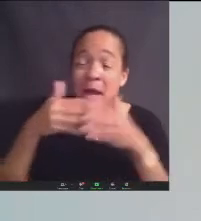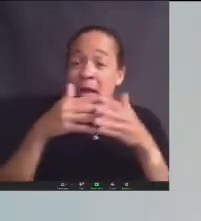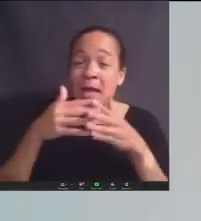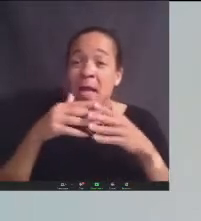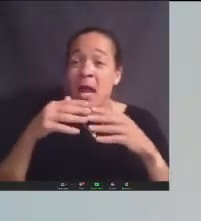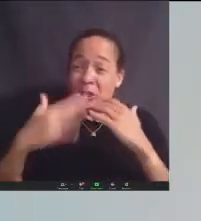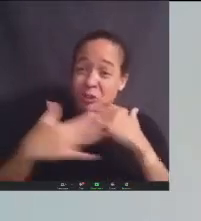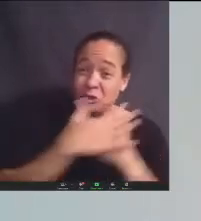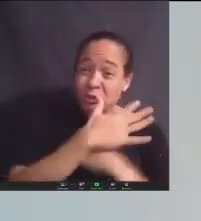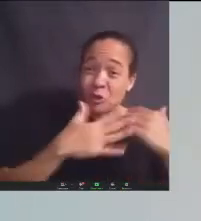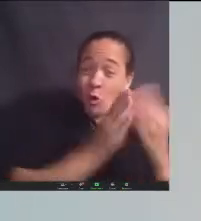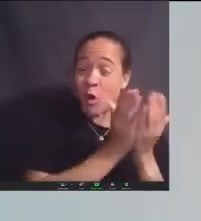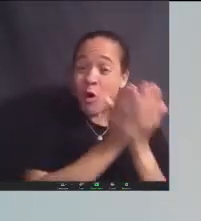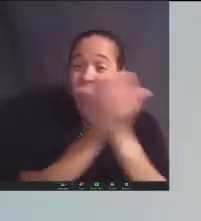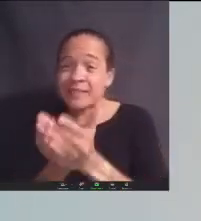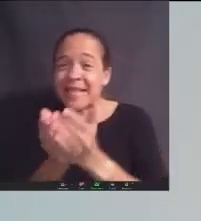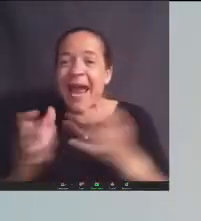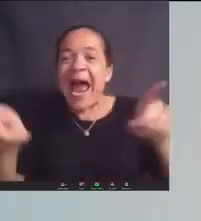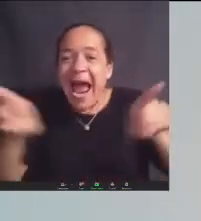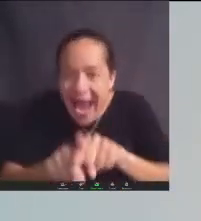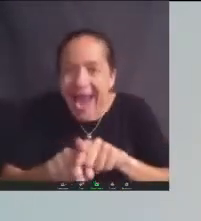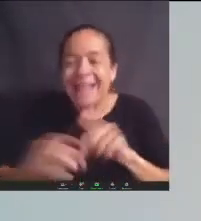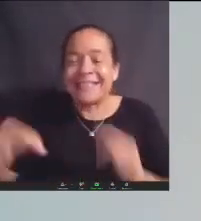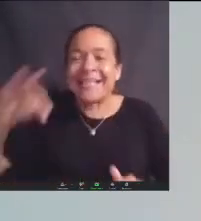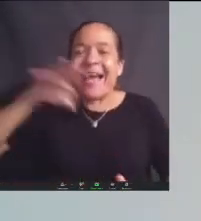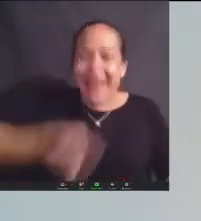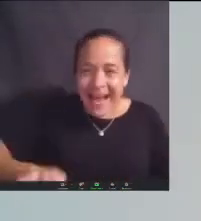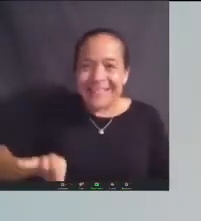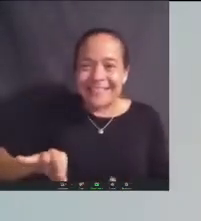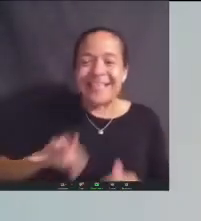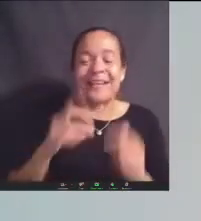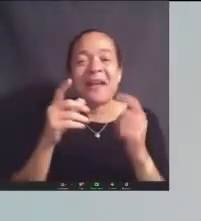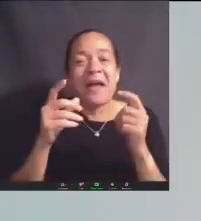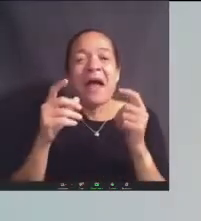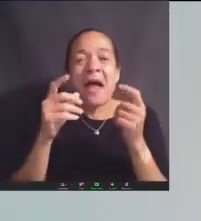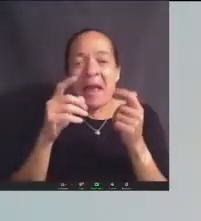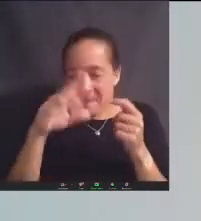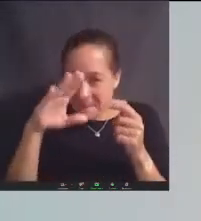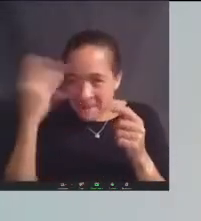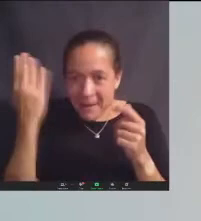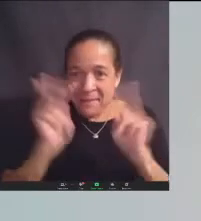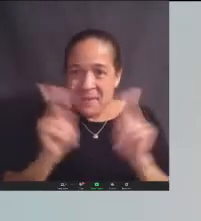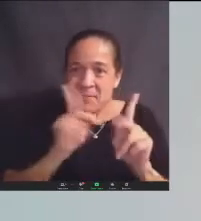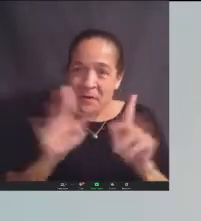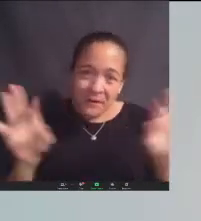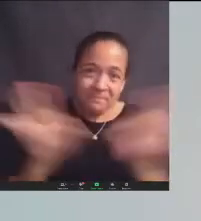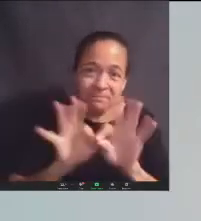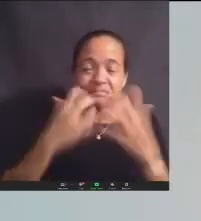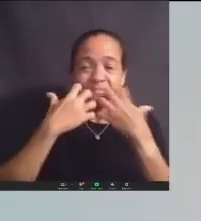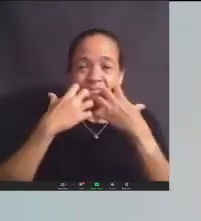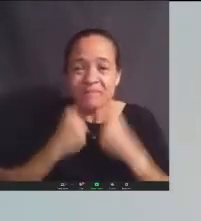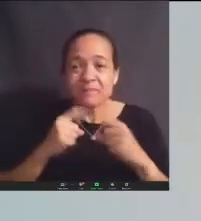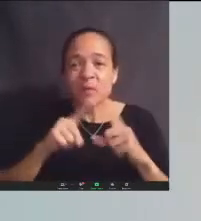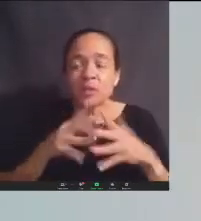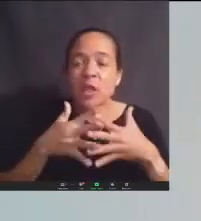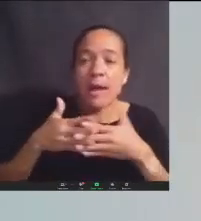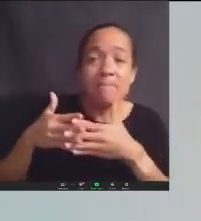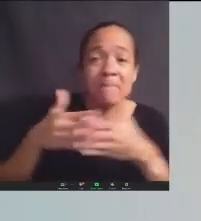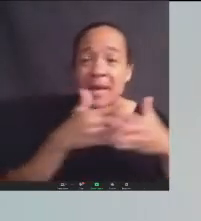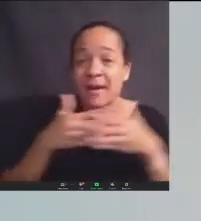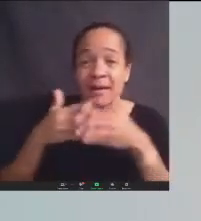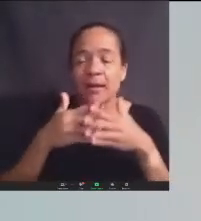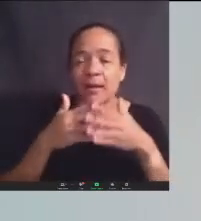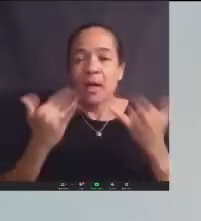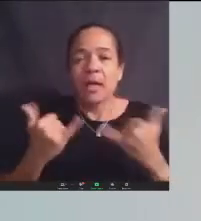fact, Black people are so important, so valuable to America, and always have been, that even today, battles are